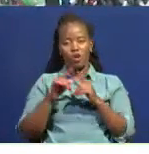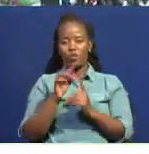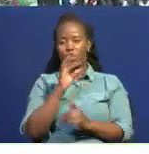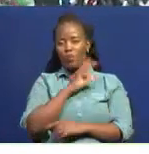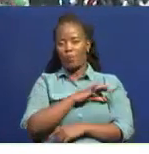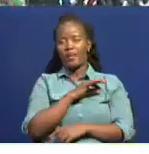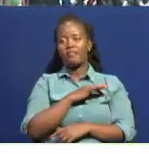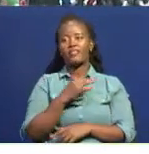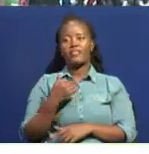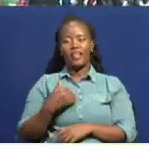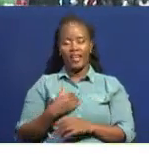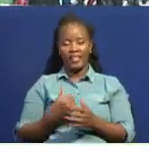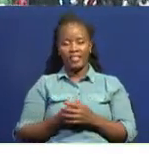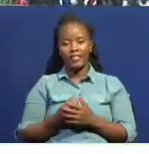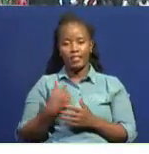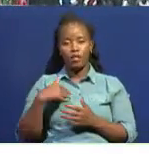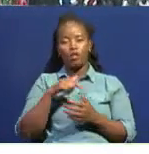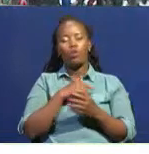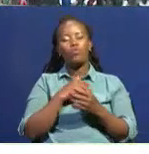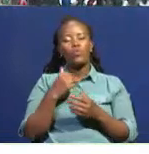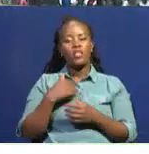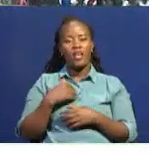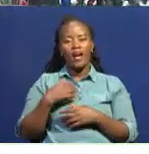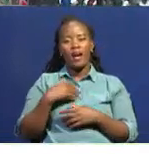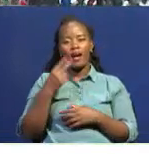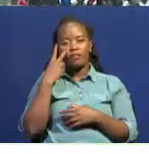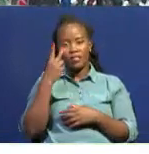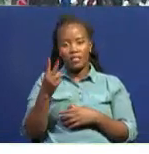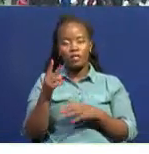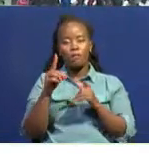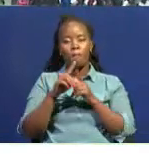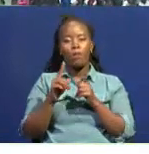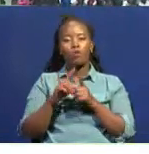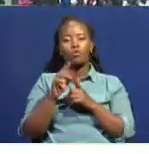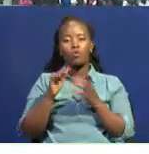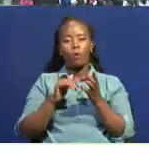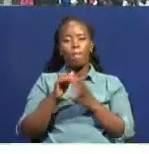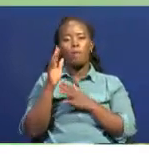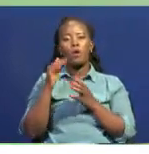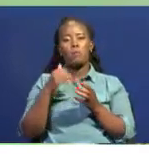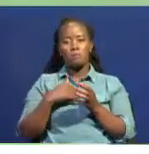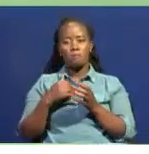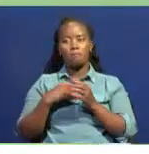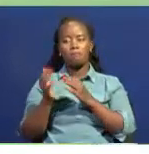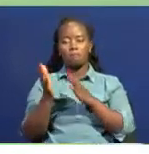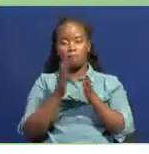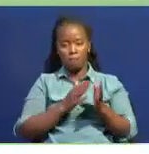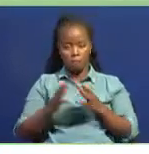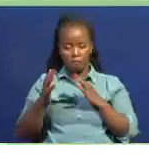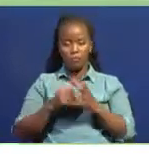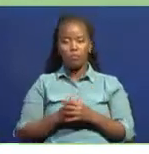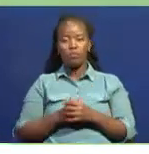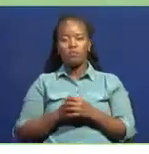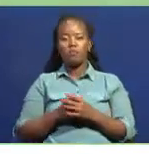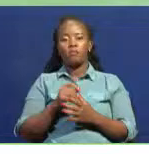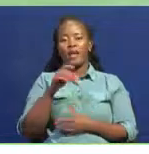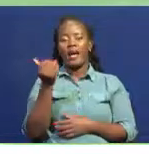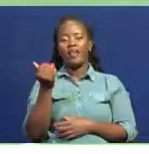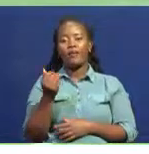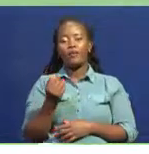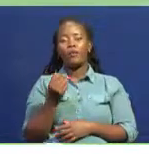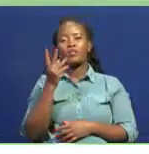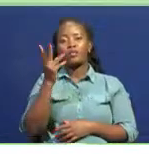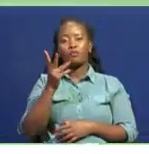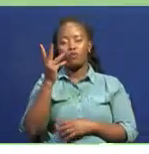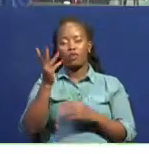are looking at, because the season is already gone, we are looking at rebuilding the team. Basil Ogocho's fourth sealed the